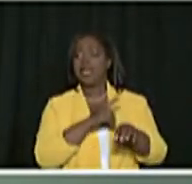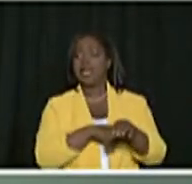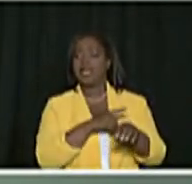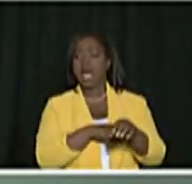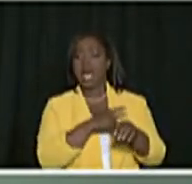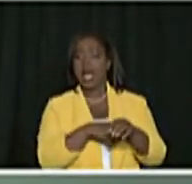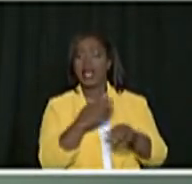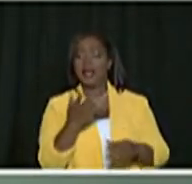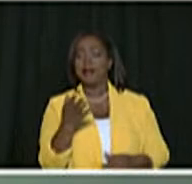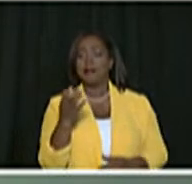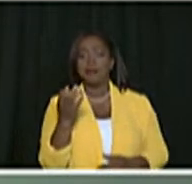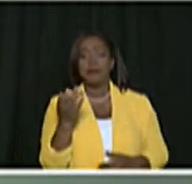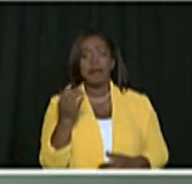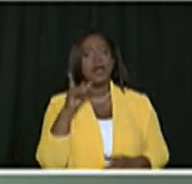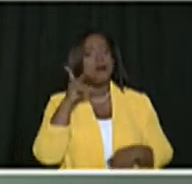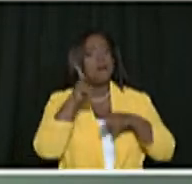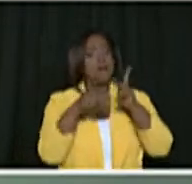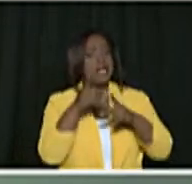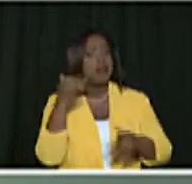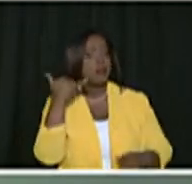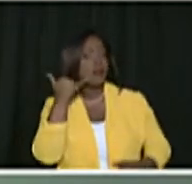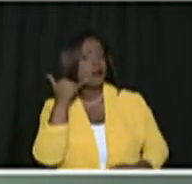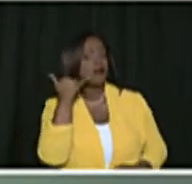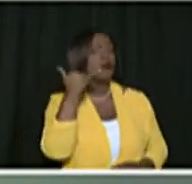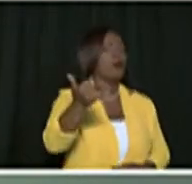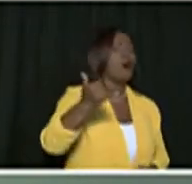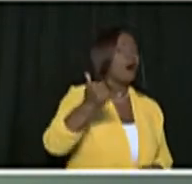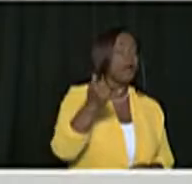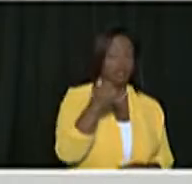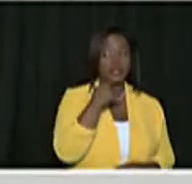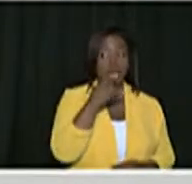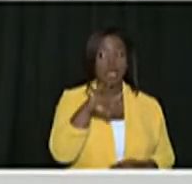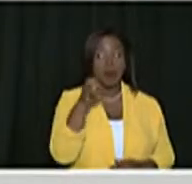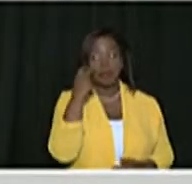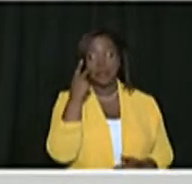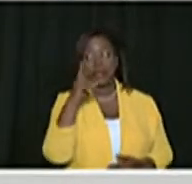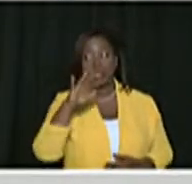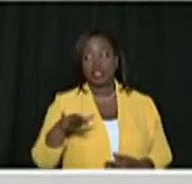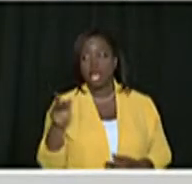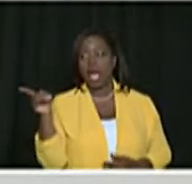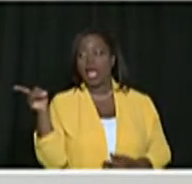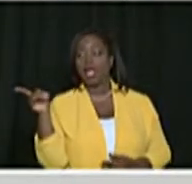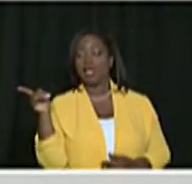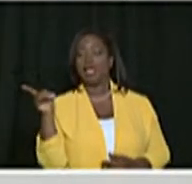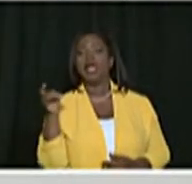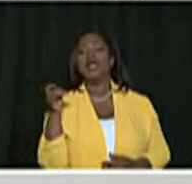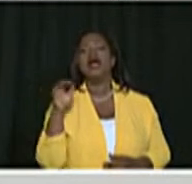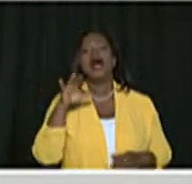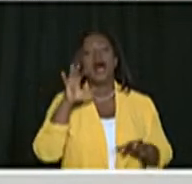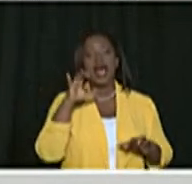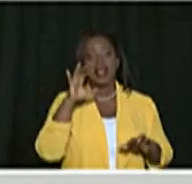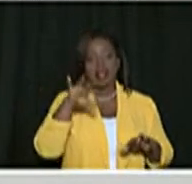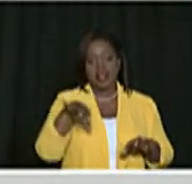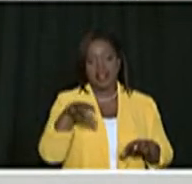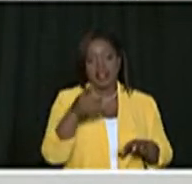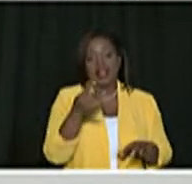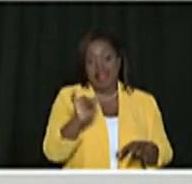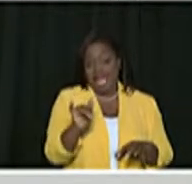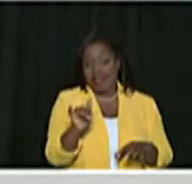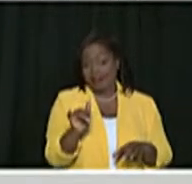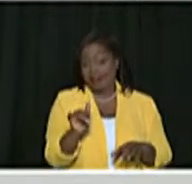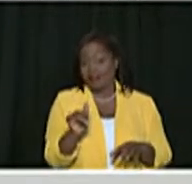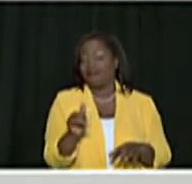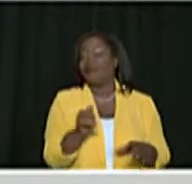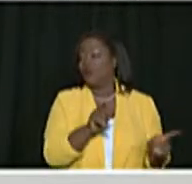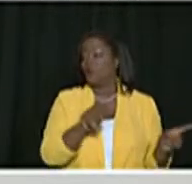child here or there. And we have contacted the police, and they have made operations based on those tips. So